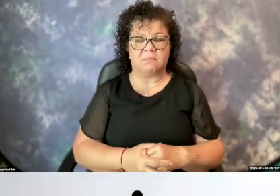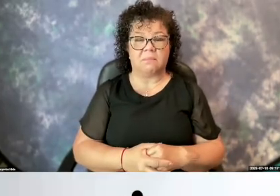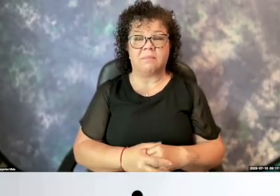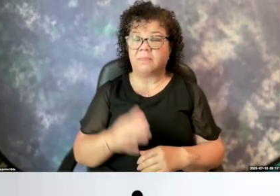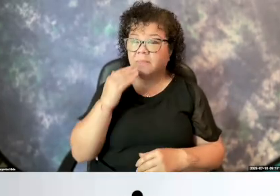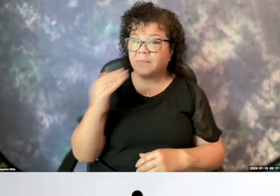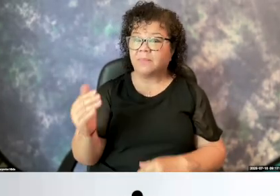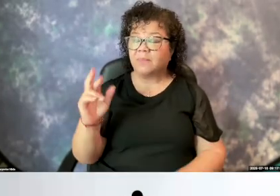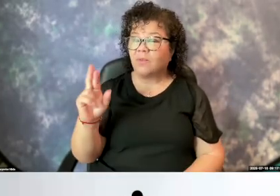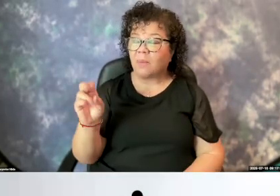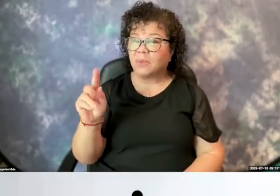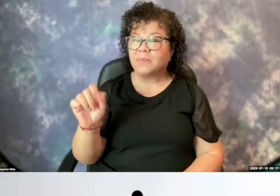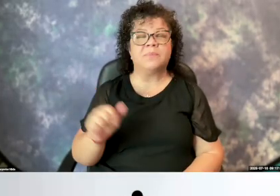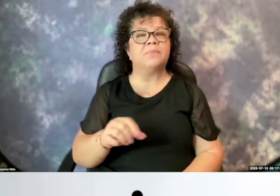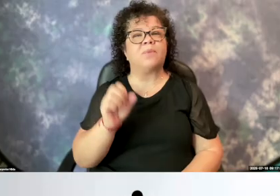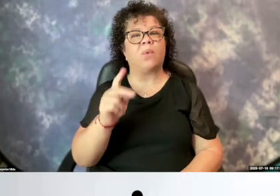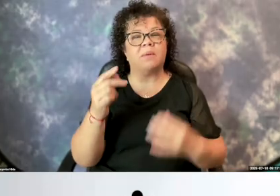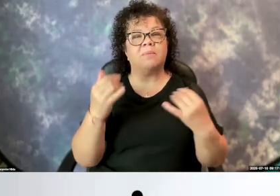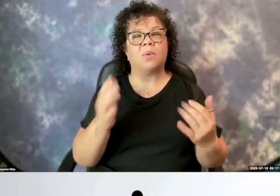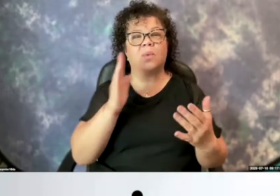can proceed for now.